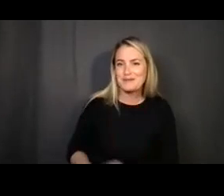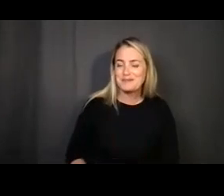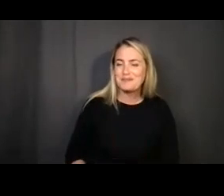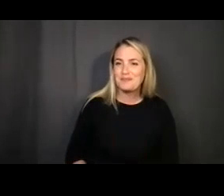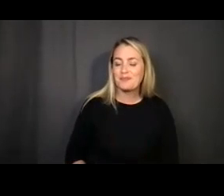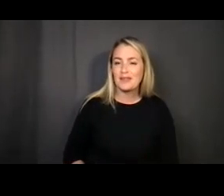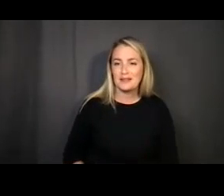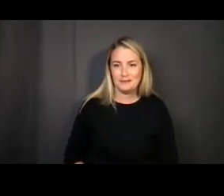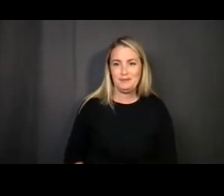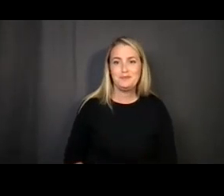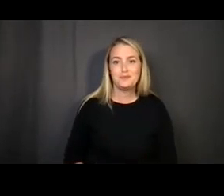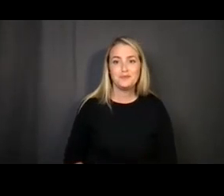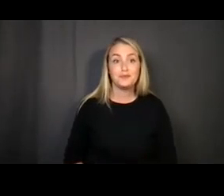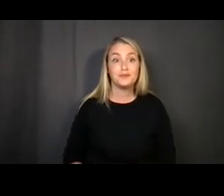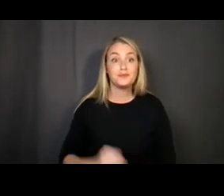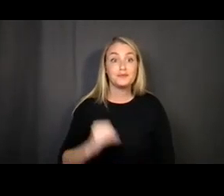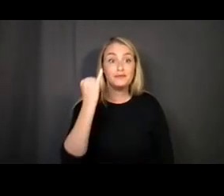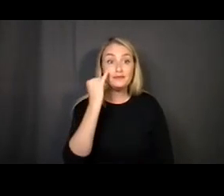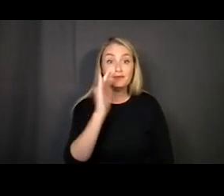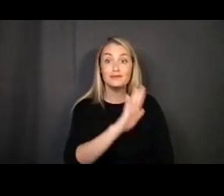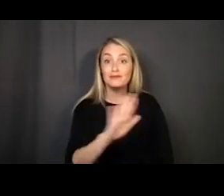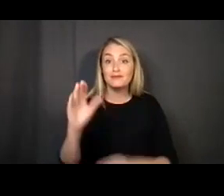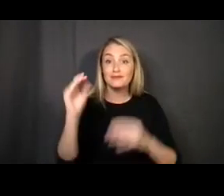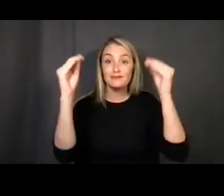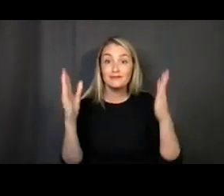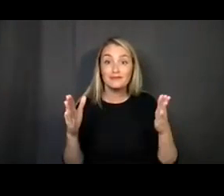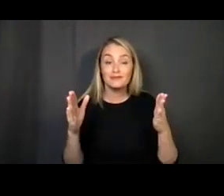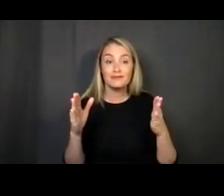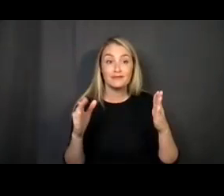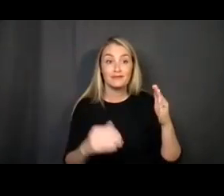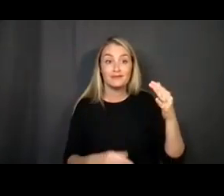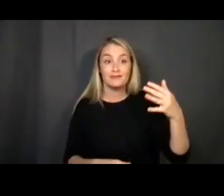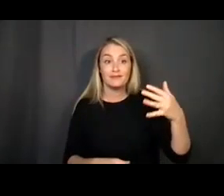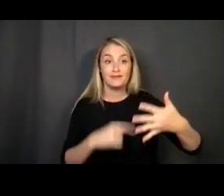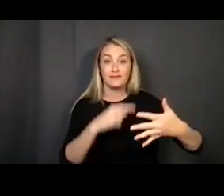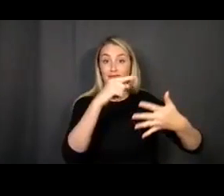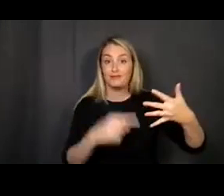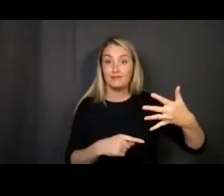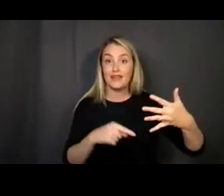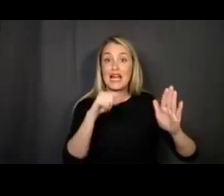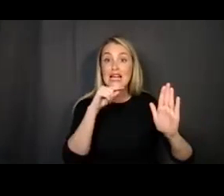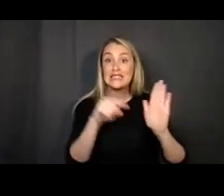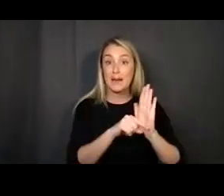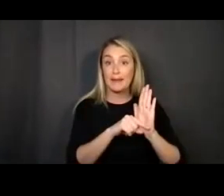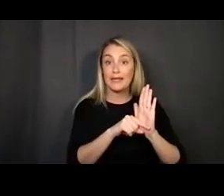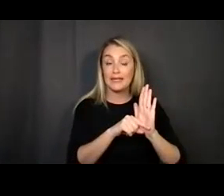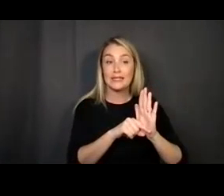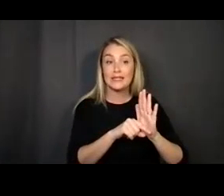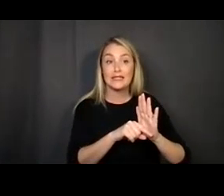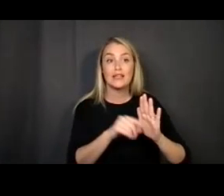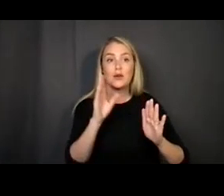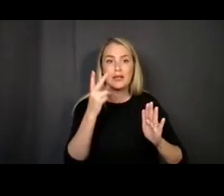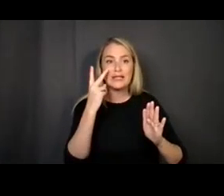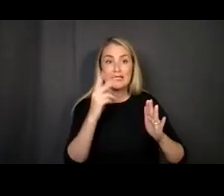if your teachers have enabled assignments on the left side navigation, you'll see a page that looks like